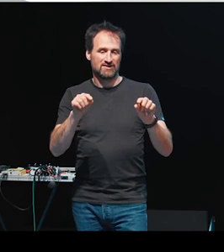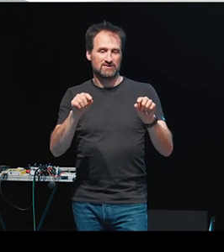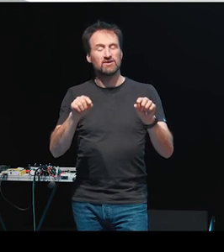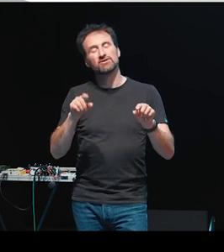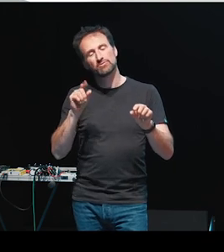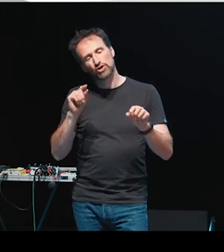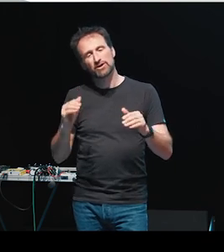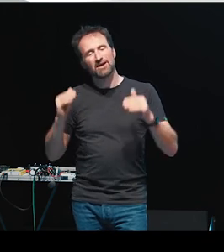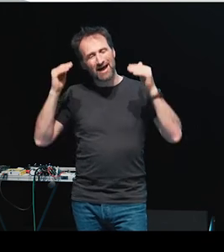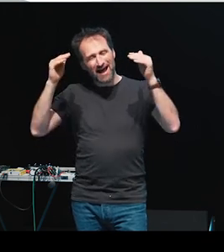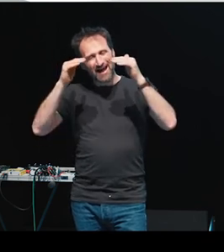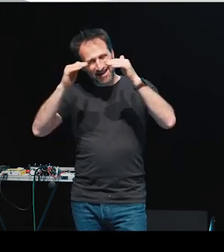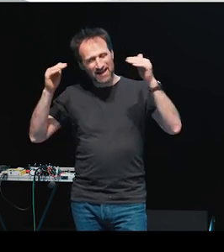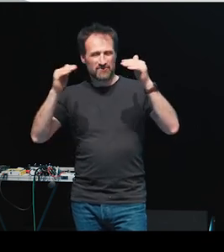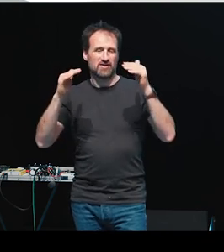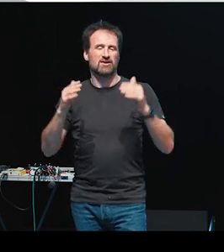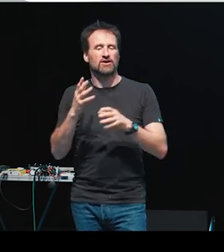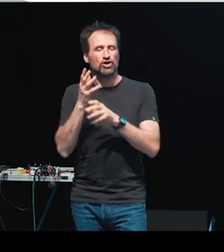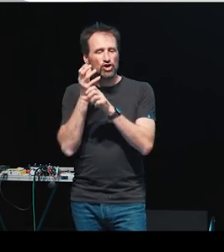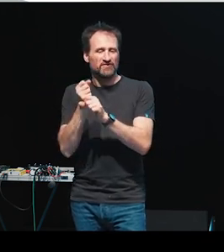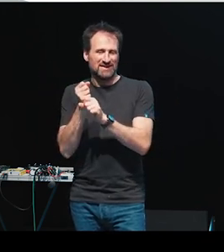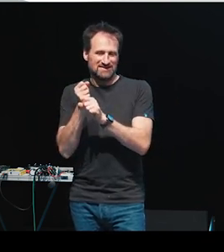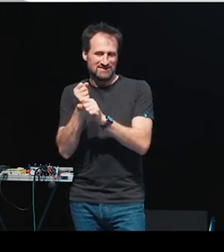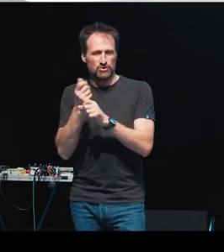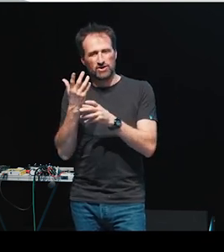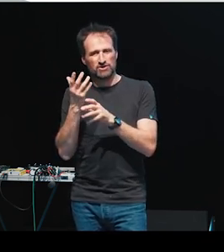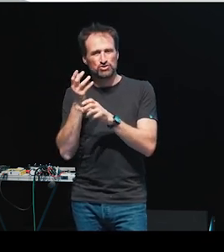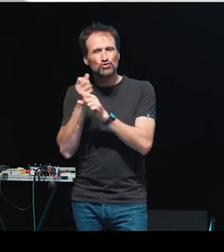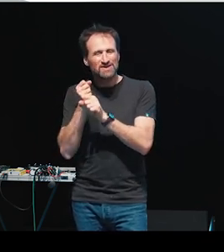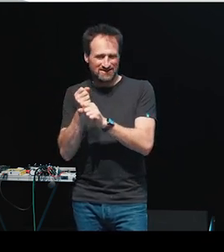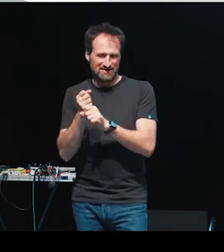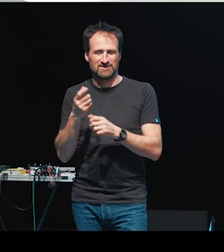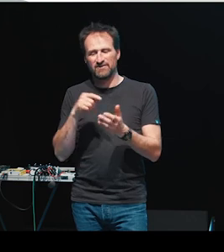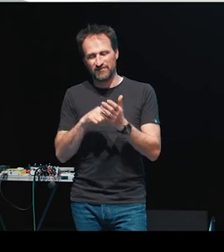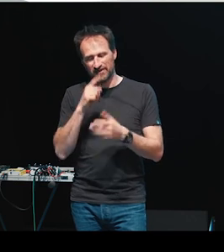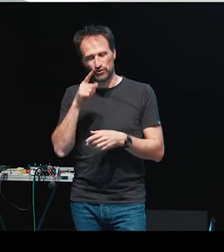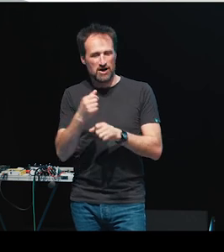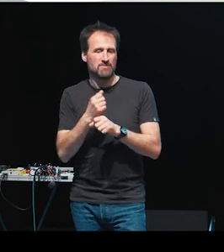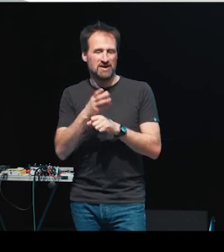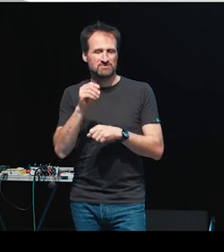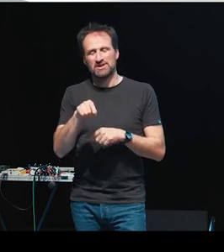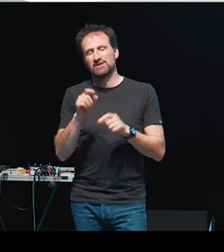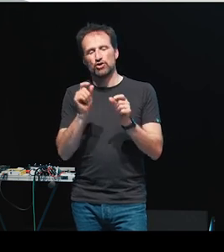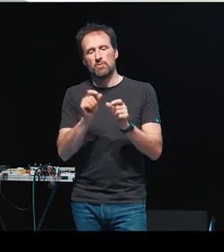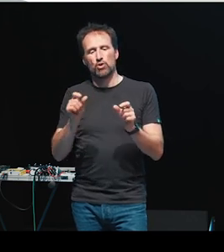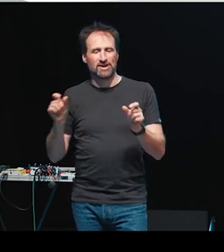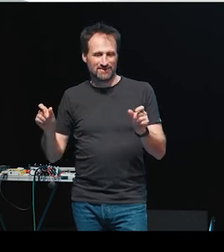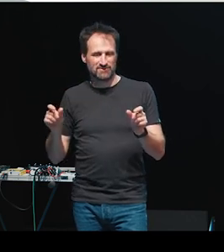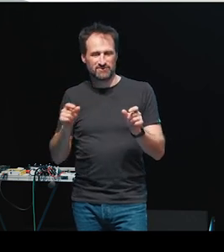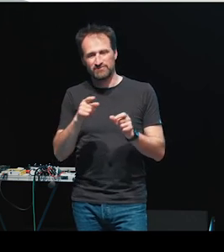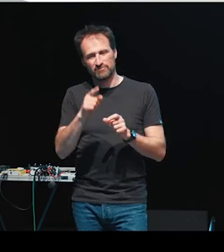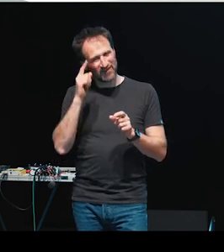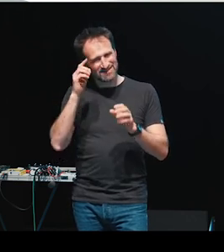it gives you a high level of confidence when you're making changes to the component. You know exactly what data is going to be there.